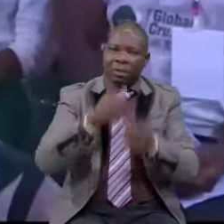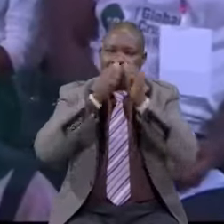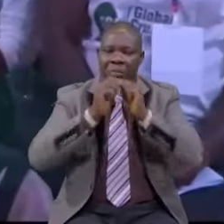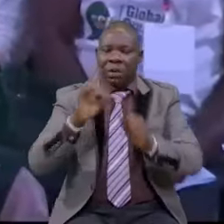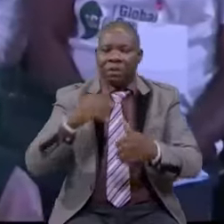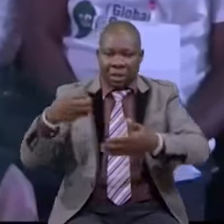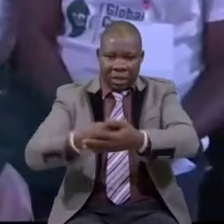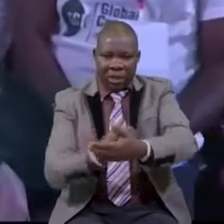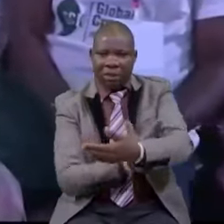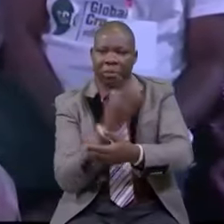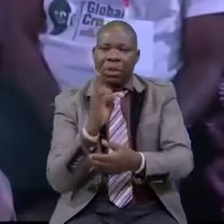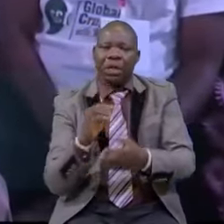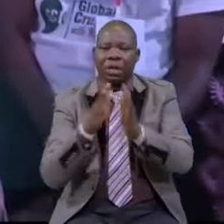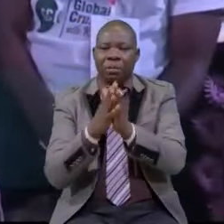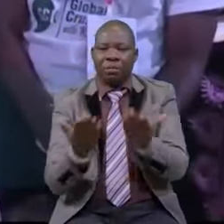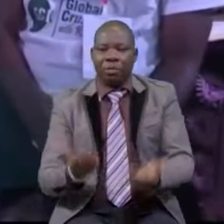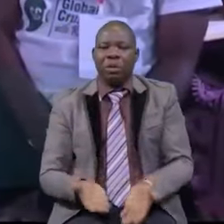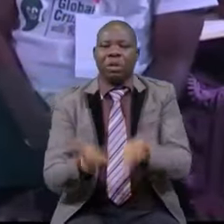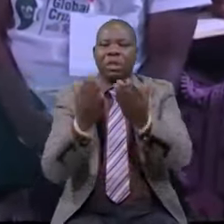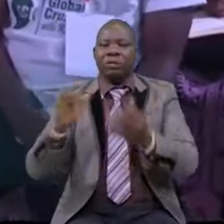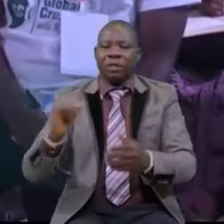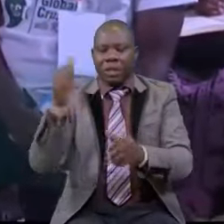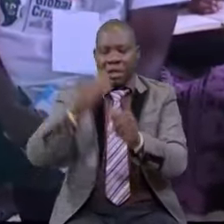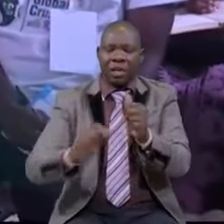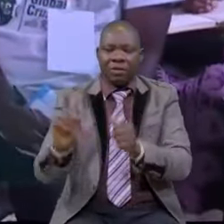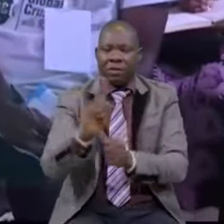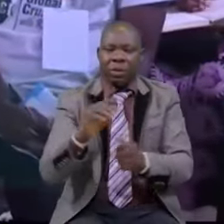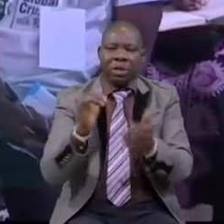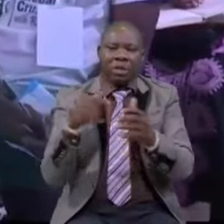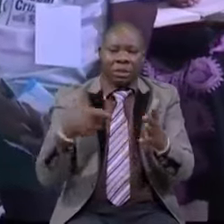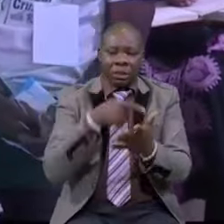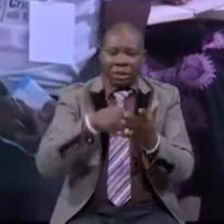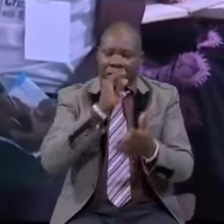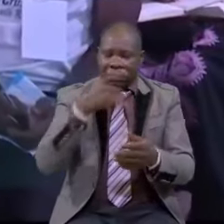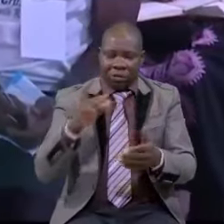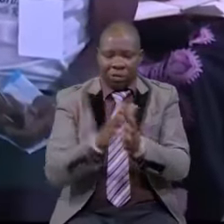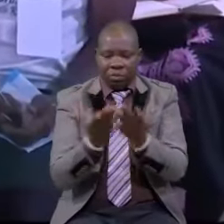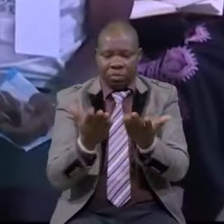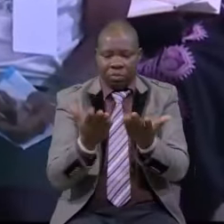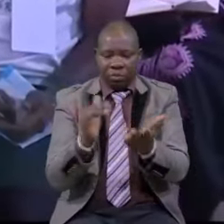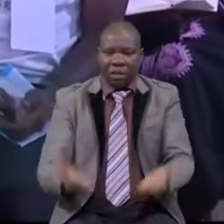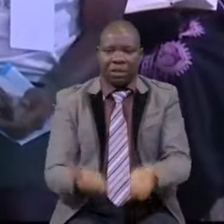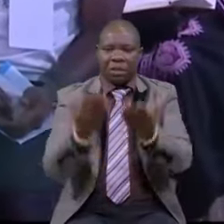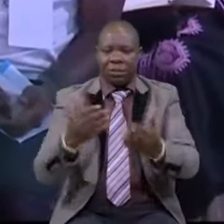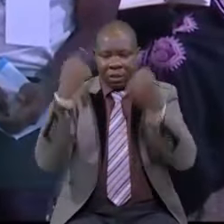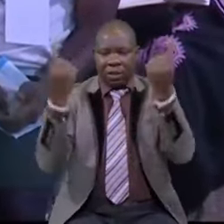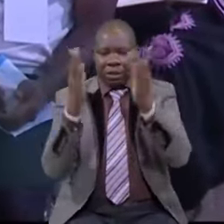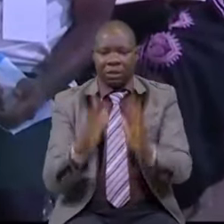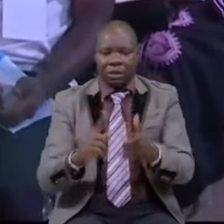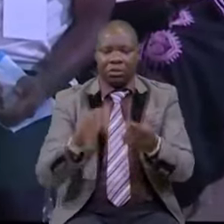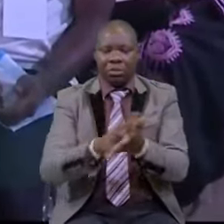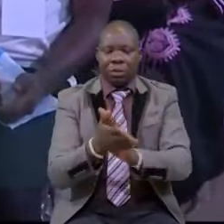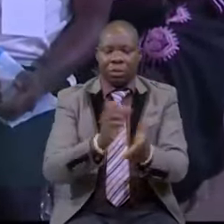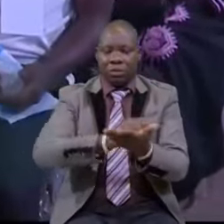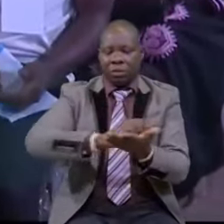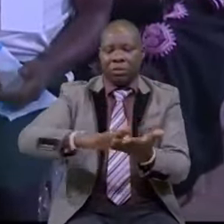book, lifting everyone. This is the book that lifts the sinner to become a saint. It is the